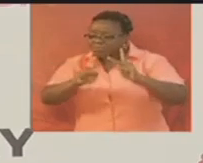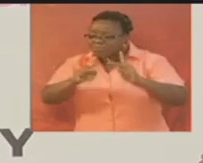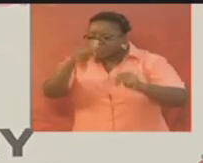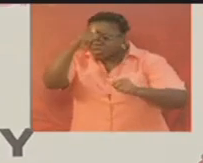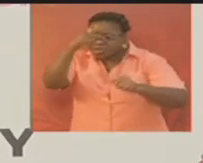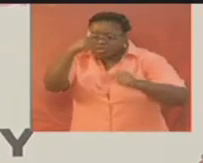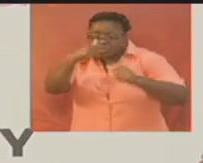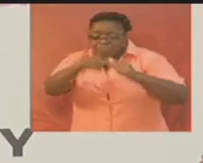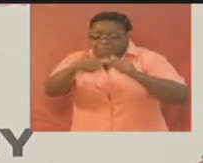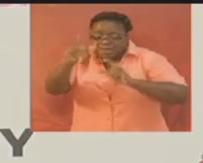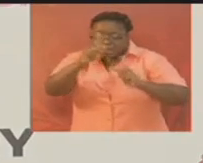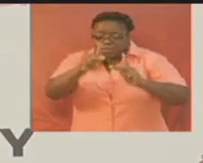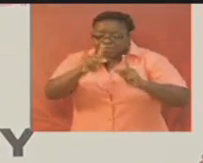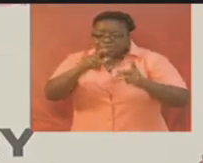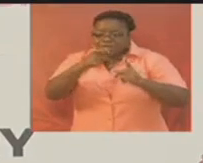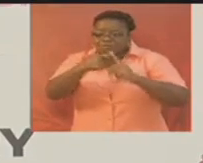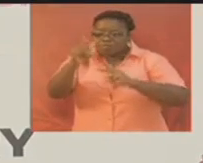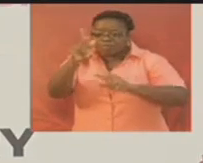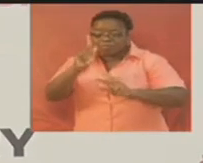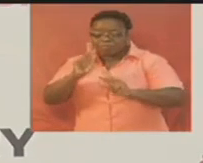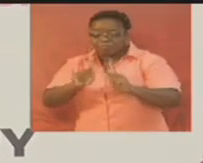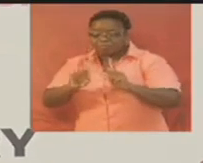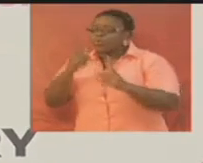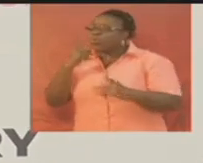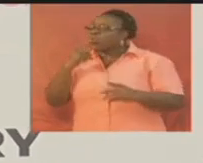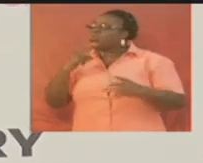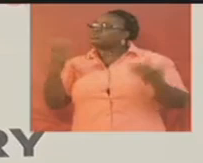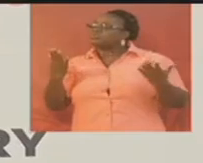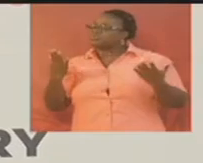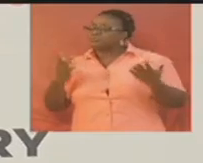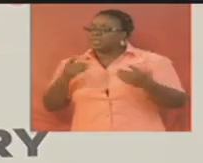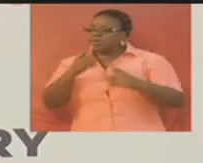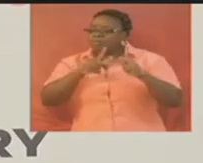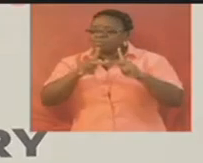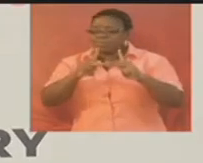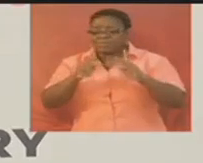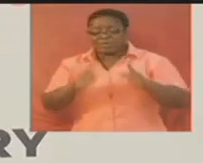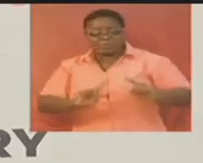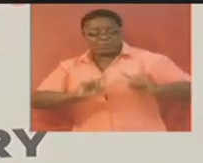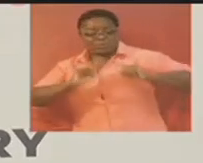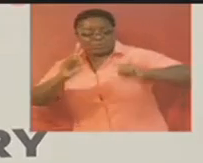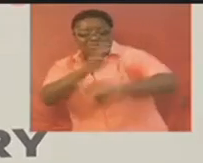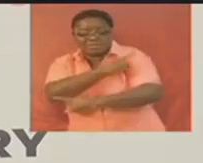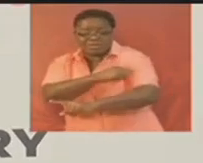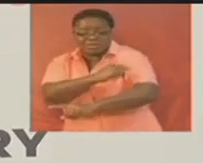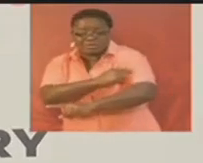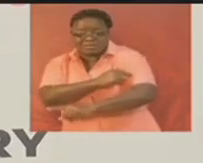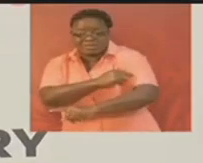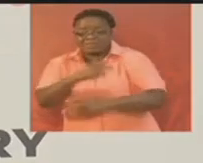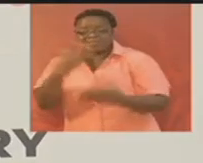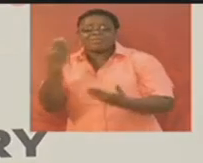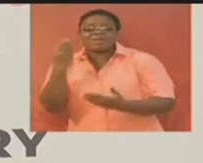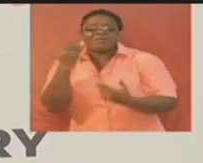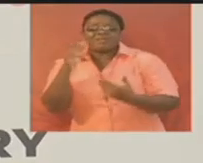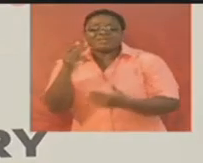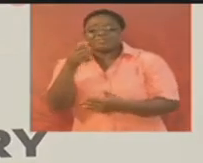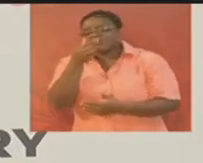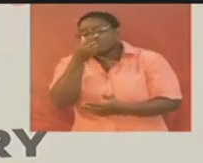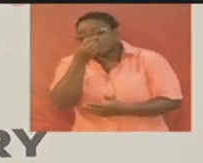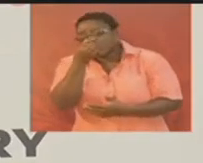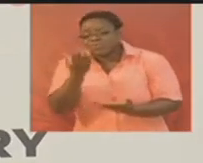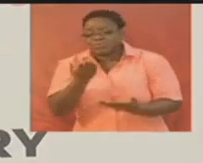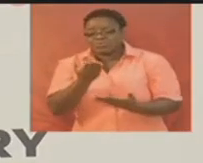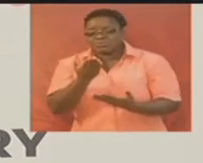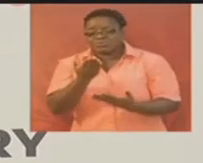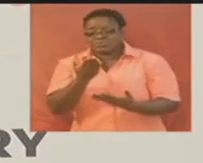those samples would have been taken from individuals that presented to the facilities usually with some sort of viral-like symptoms belonging to the category